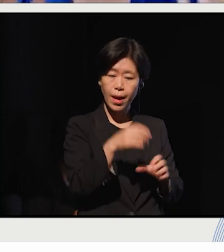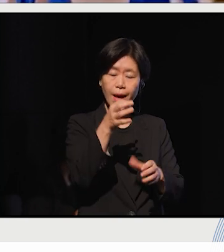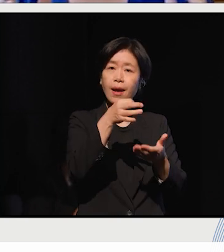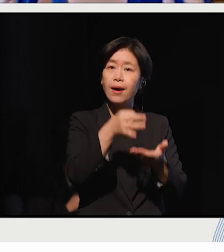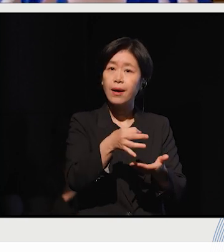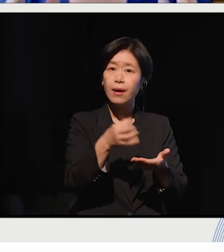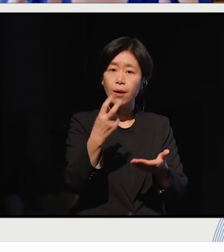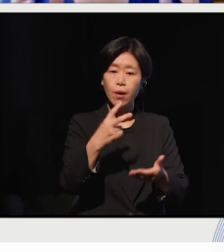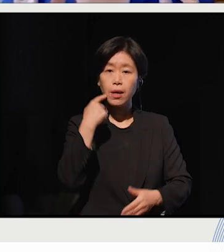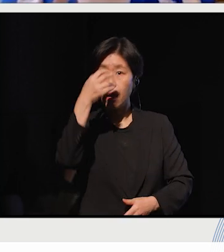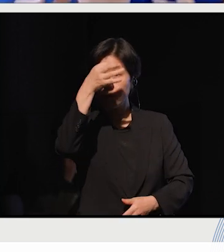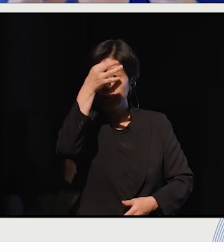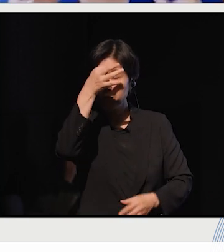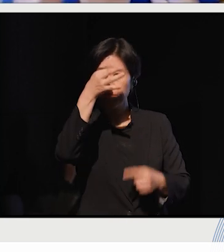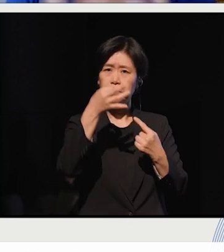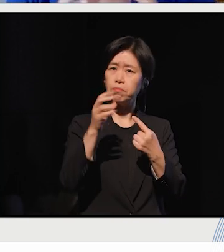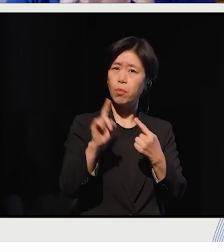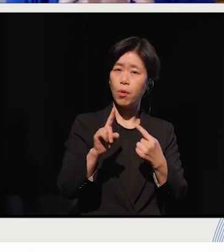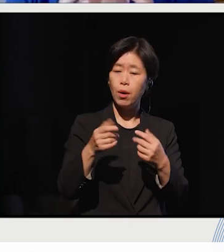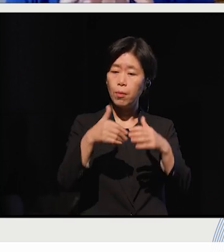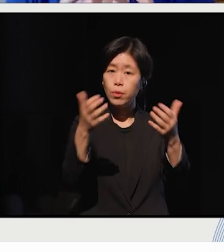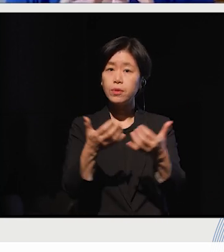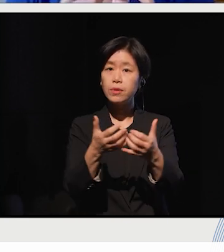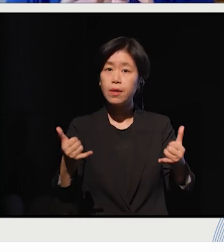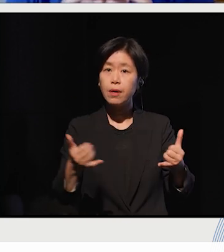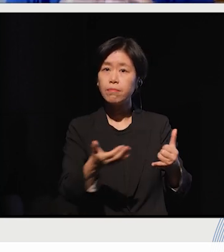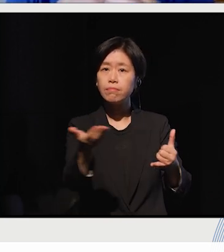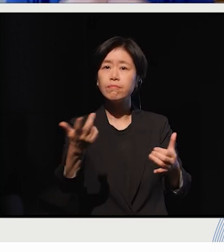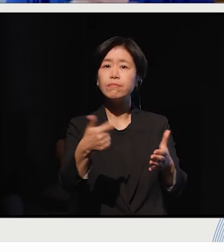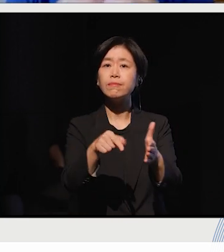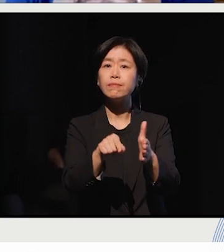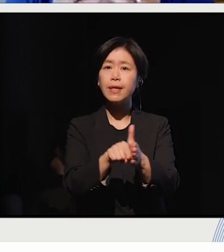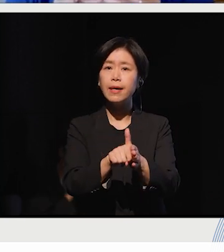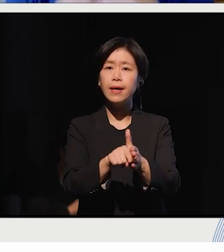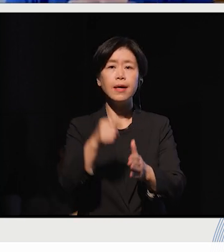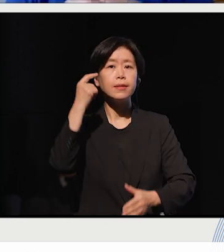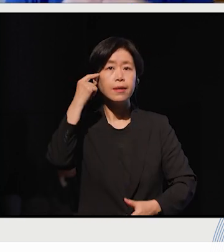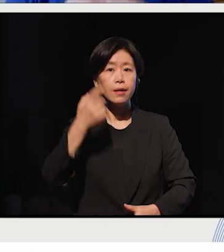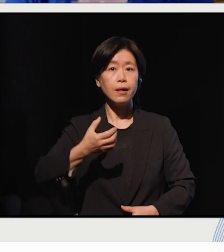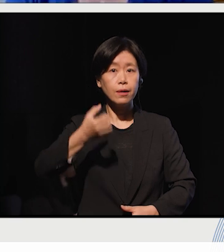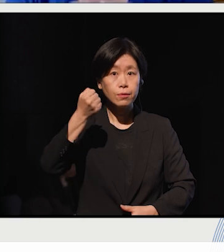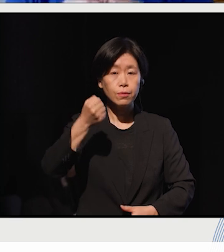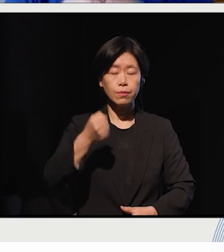for the arts being for everyone, and our accessibility commitment is that we will